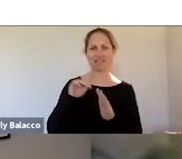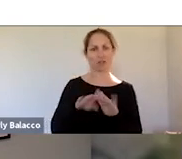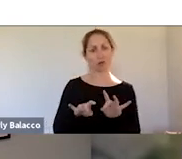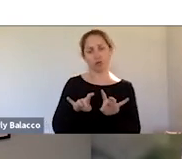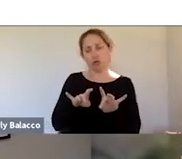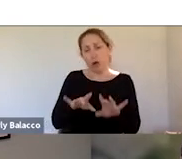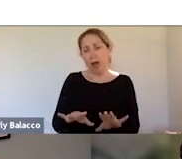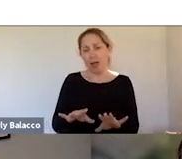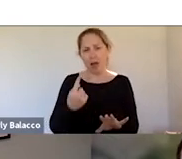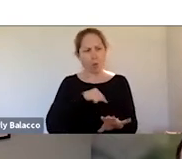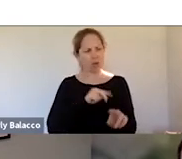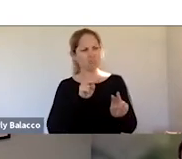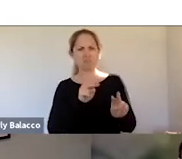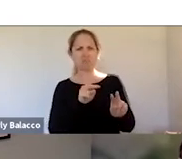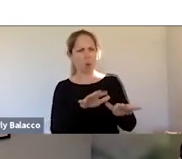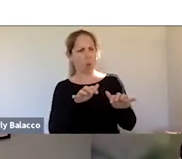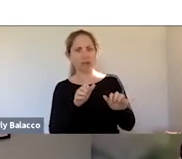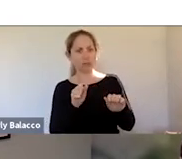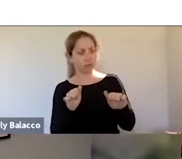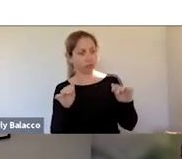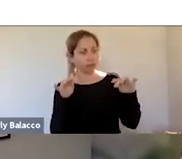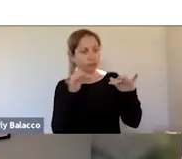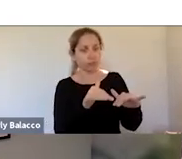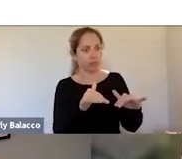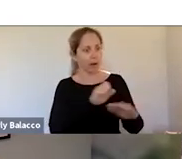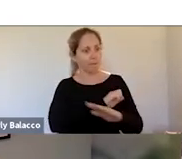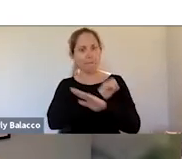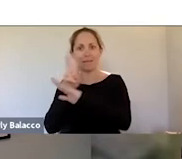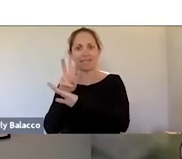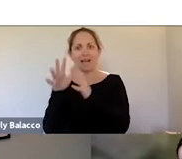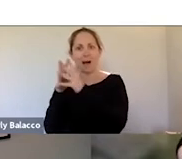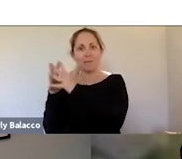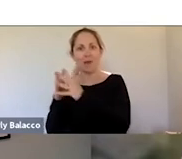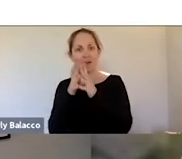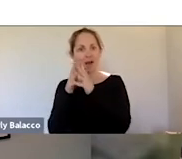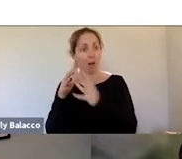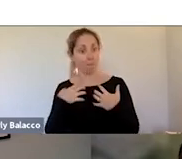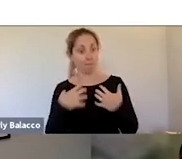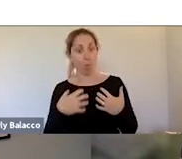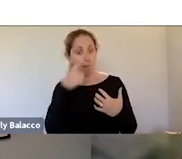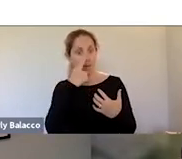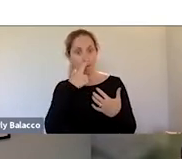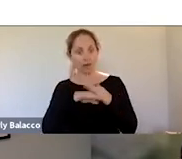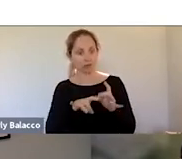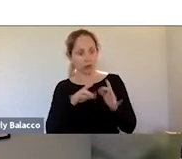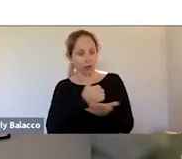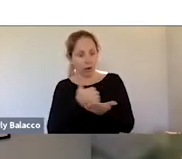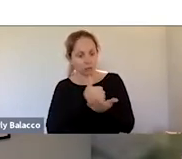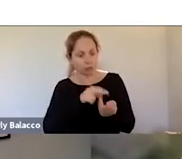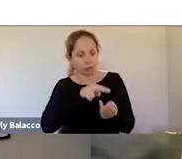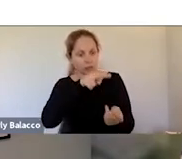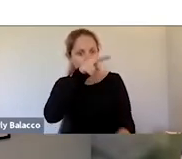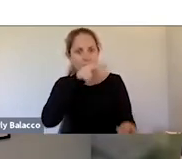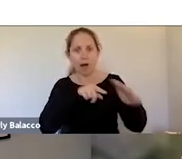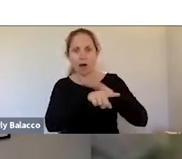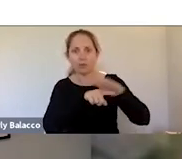recent attendance is still higher than the US. So more Australian audiences are actually getting out there and attending. And we all kind of know the reasons for